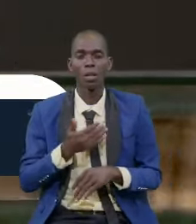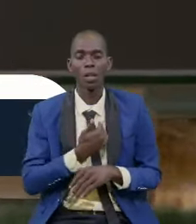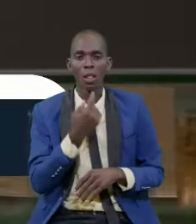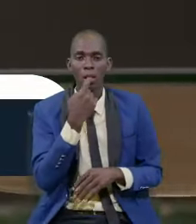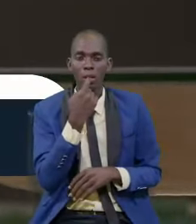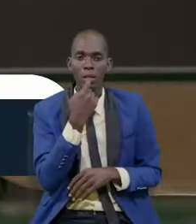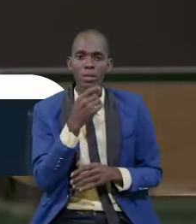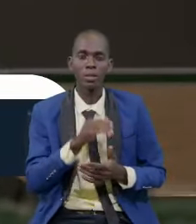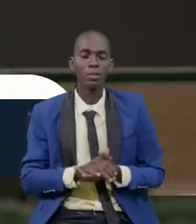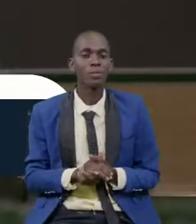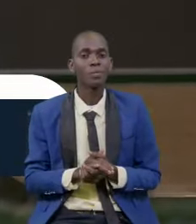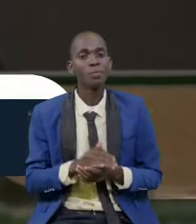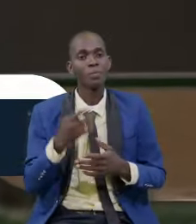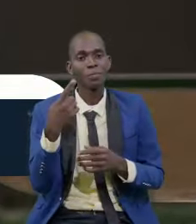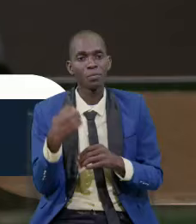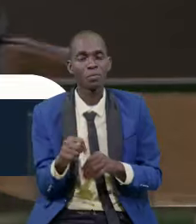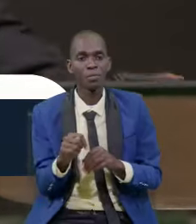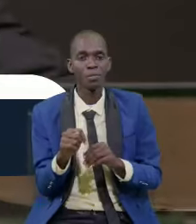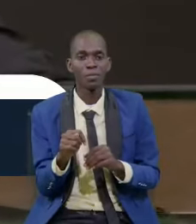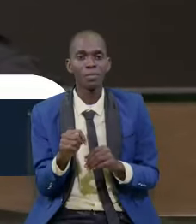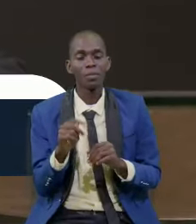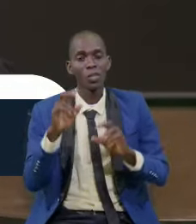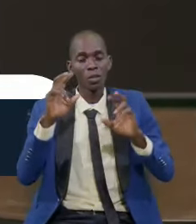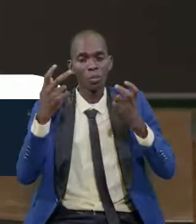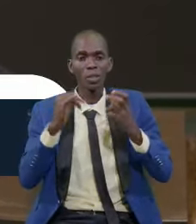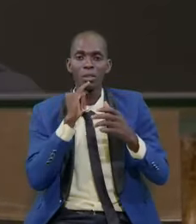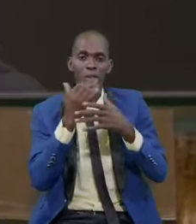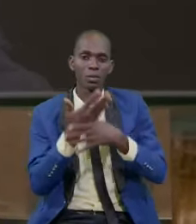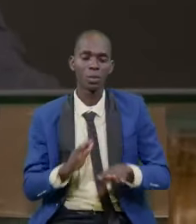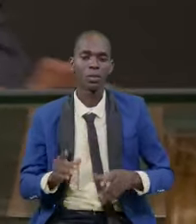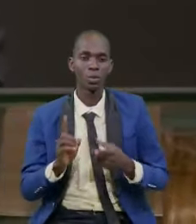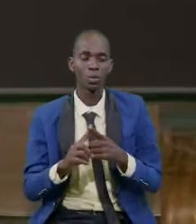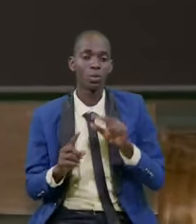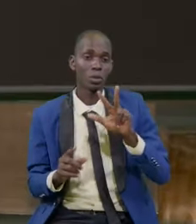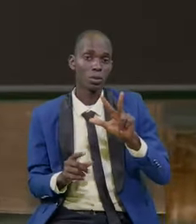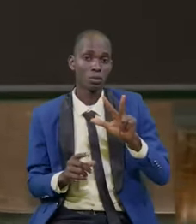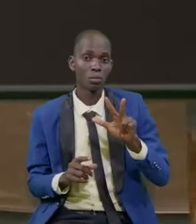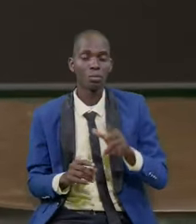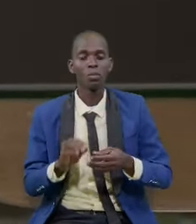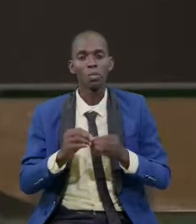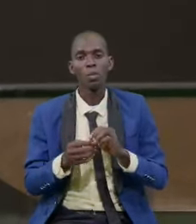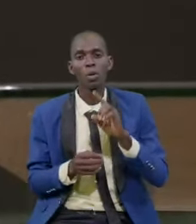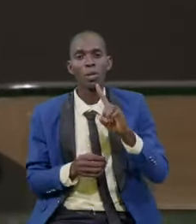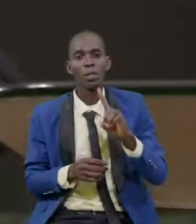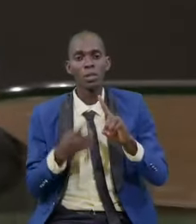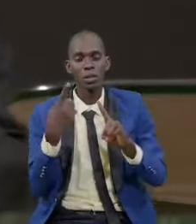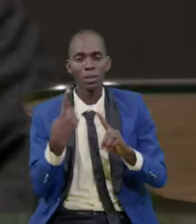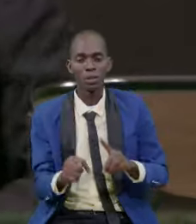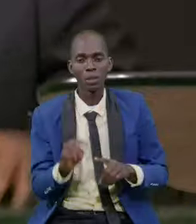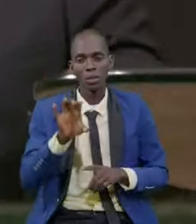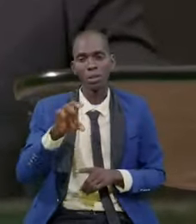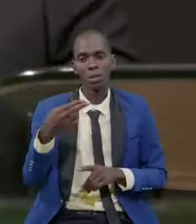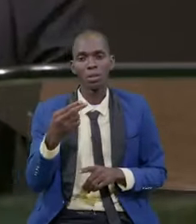our tongue. We're dividing the message today to three parts. Number one, we're looking at the characteristics